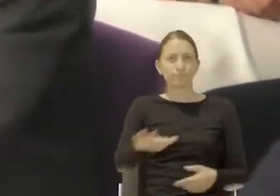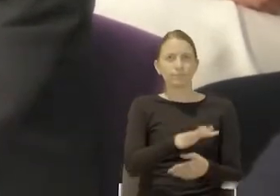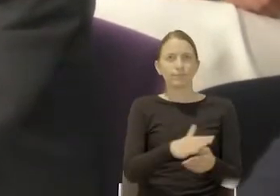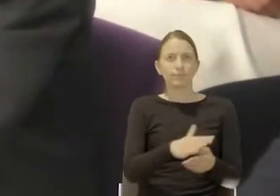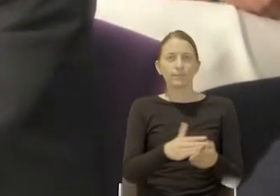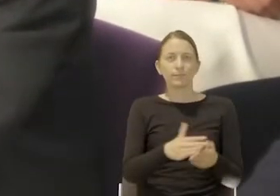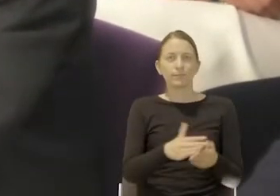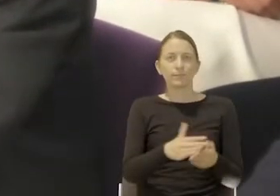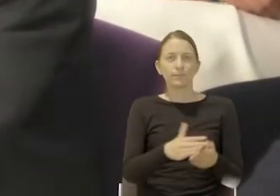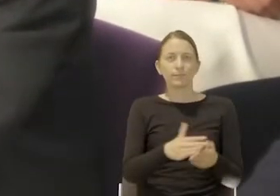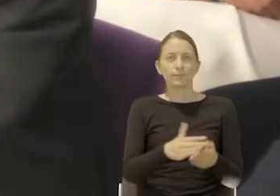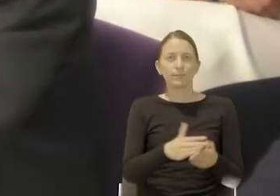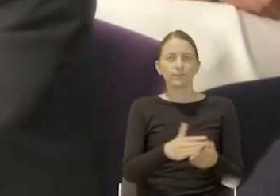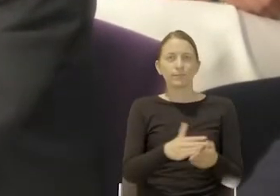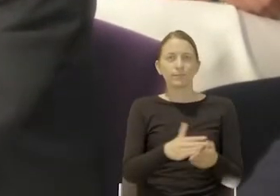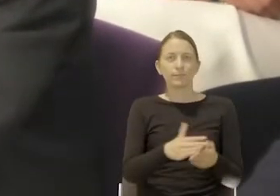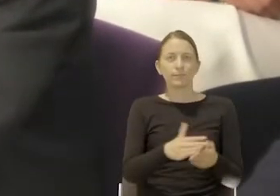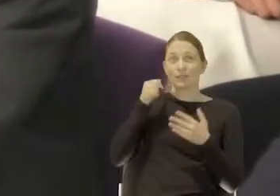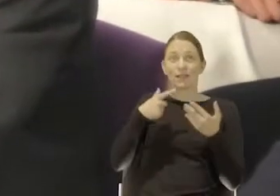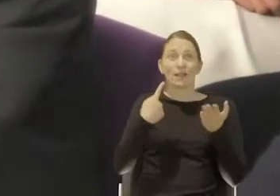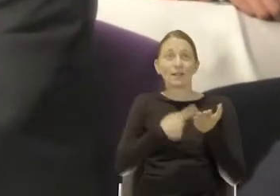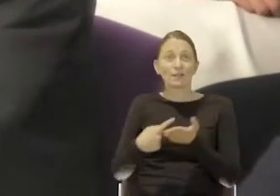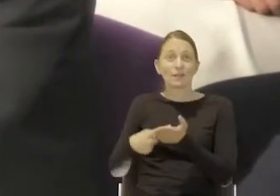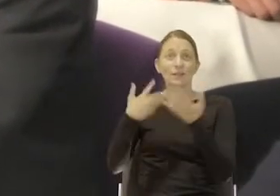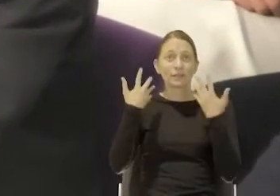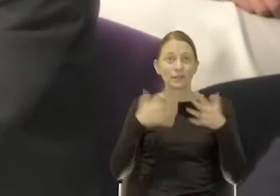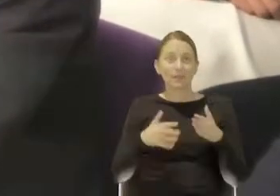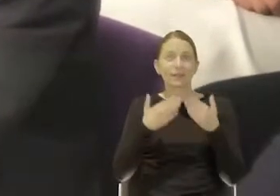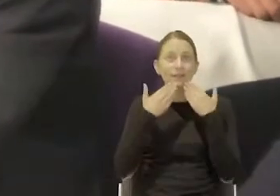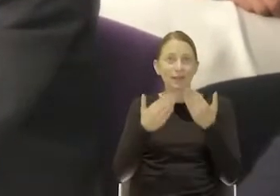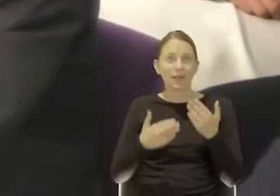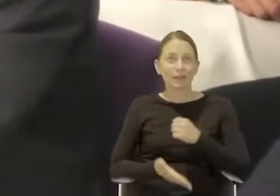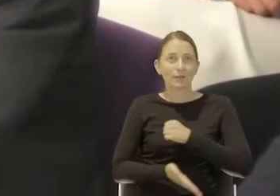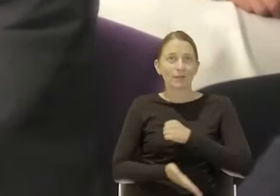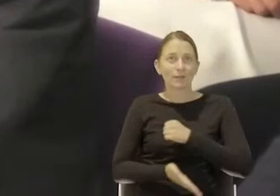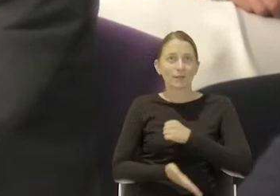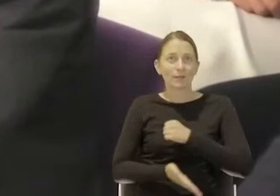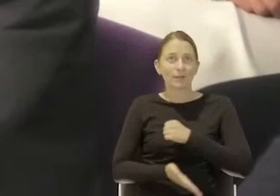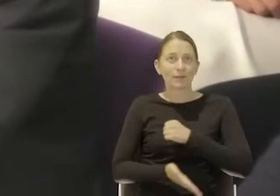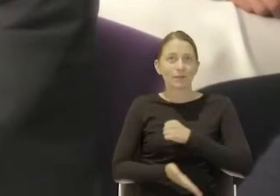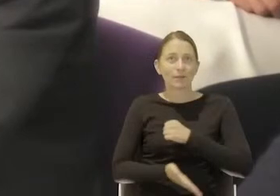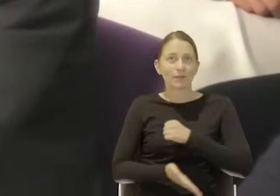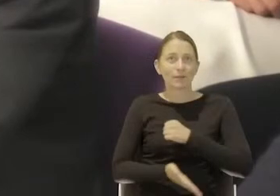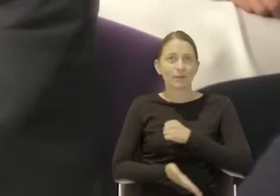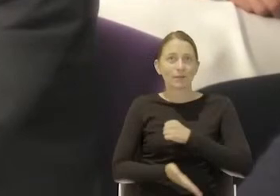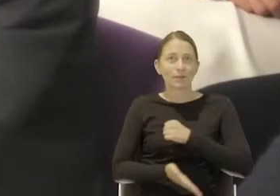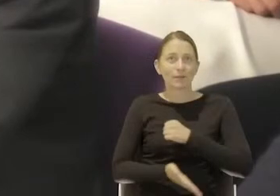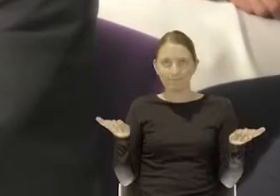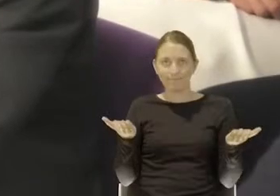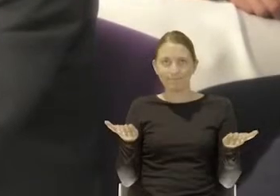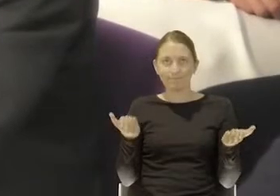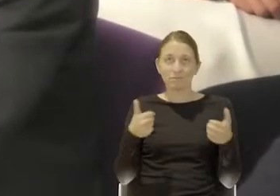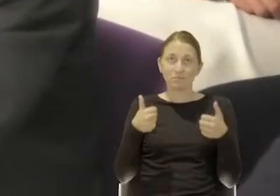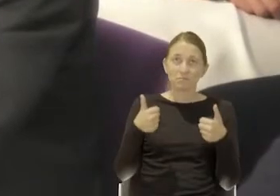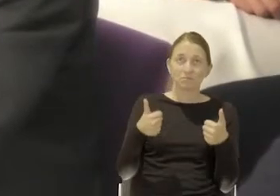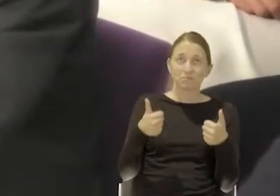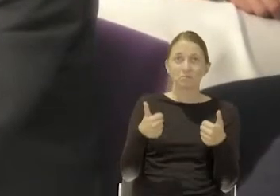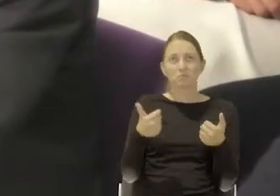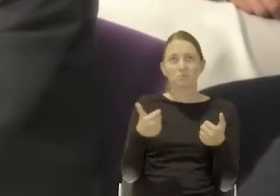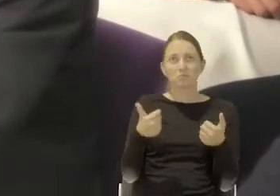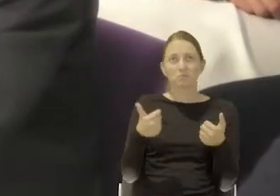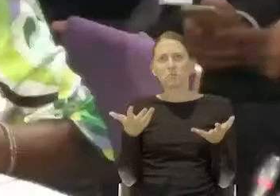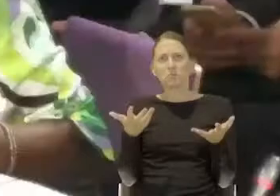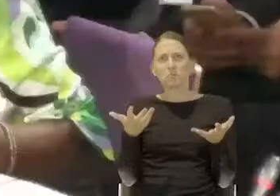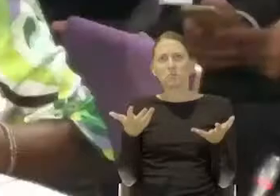now, are very much in line with our approach as we continuously prioritize speed and quality in our daily work. Thank you,